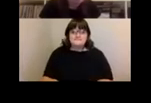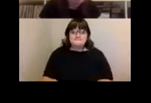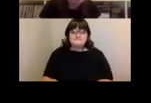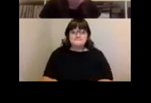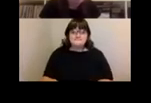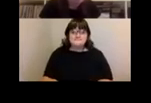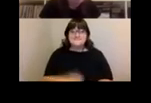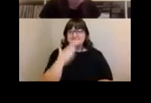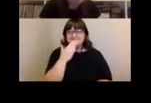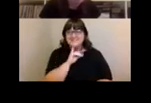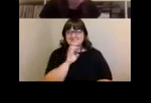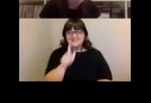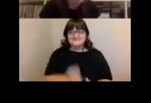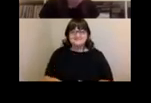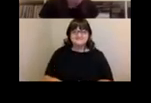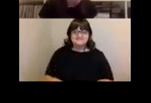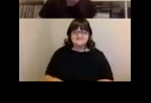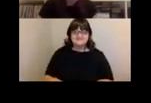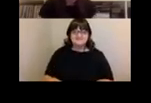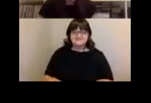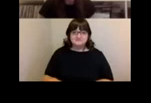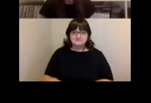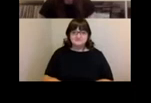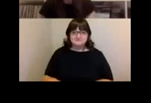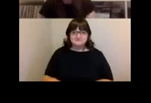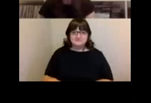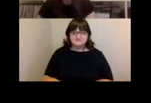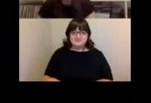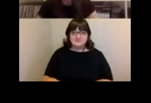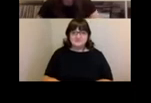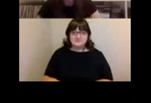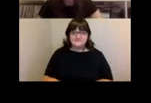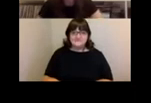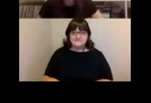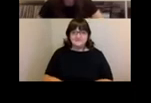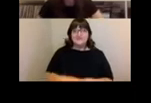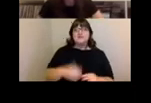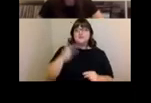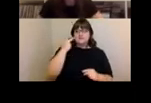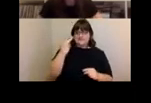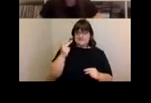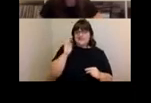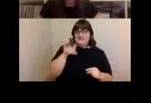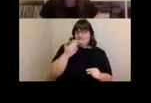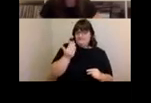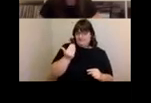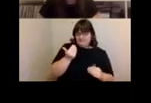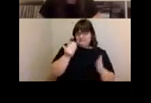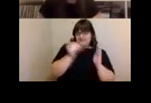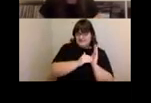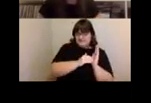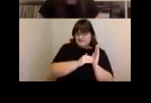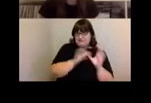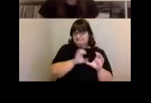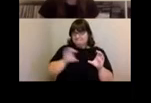thank you, Janelle. We see where we've put aside $15,000 to our internally restricted